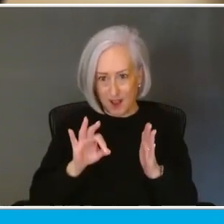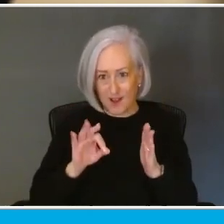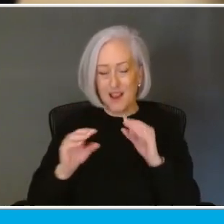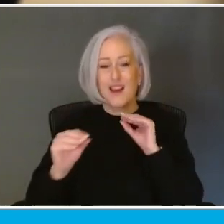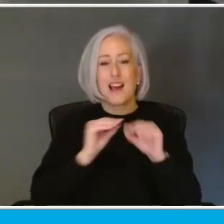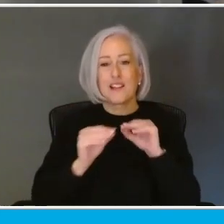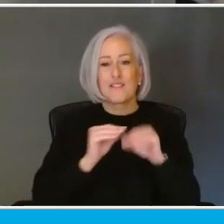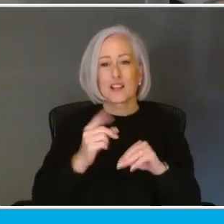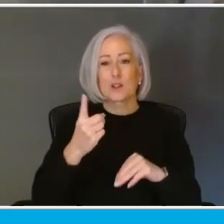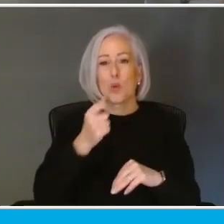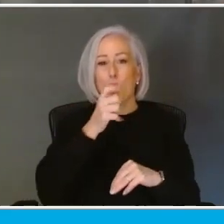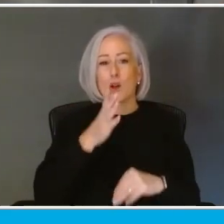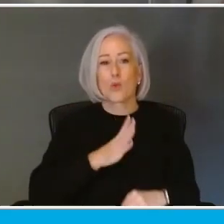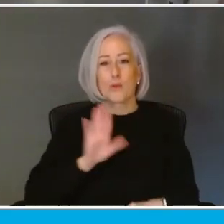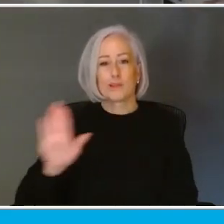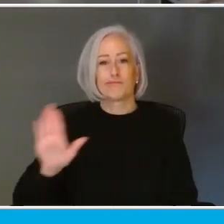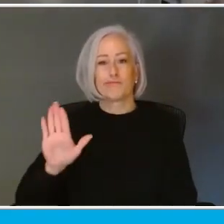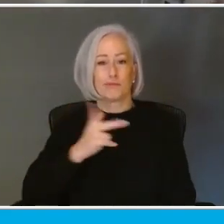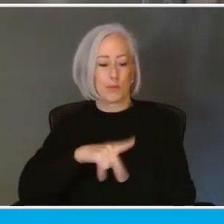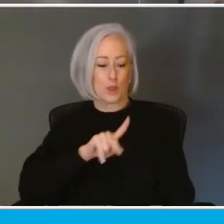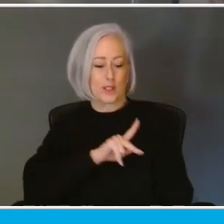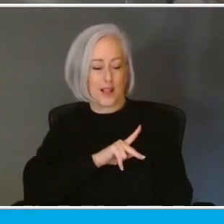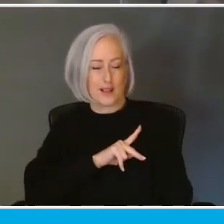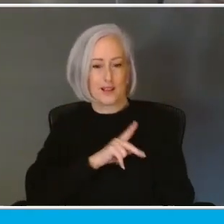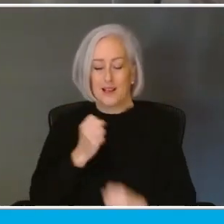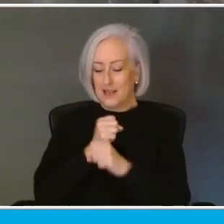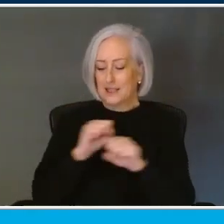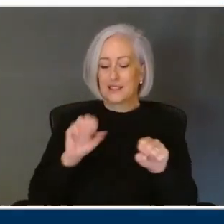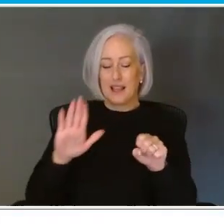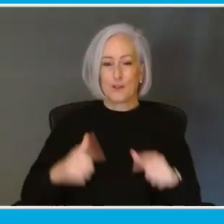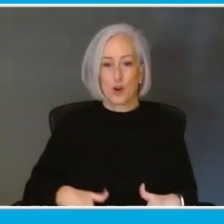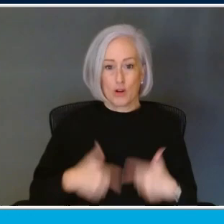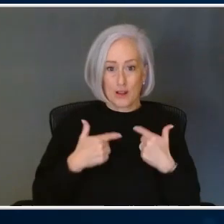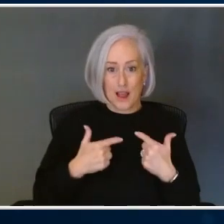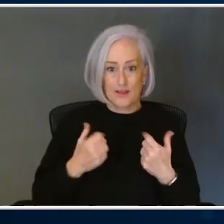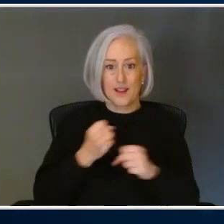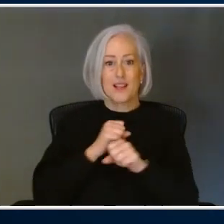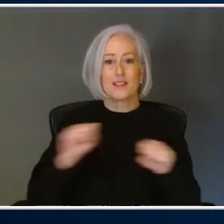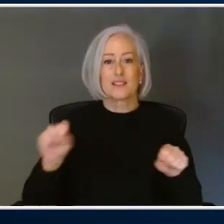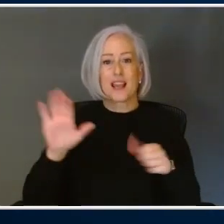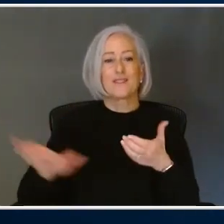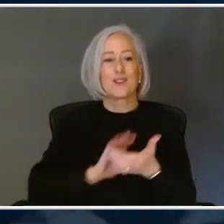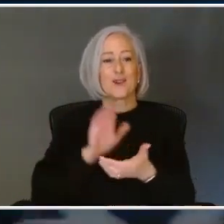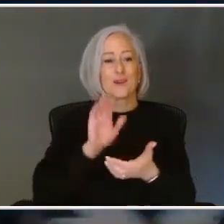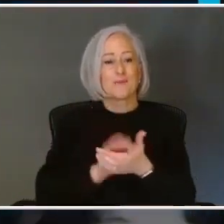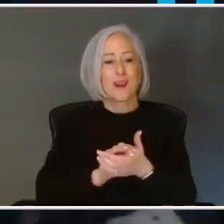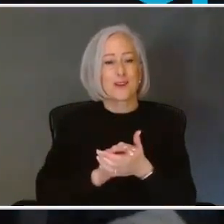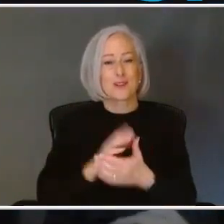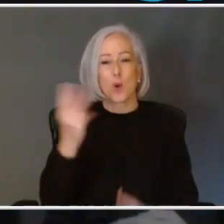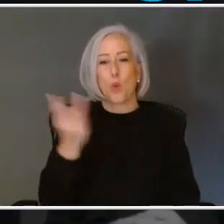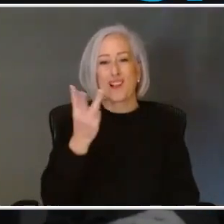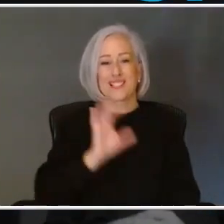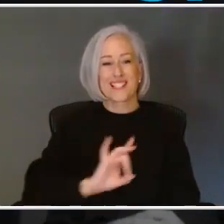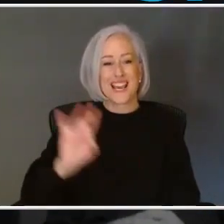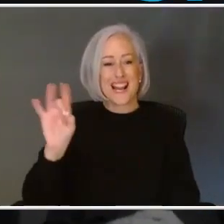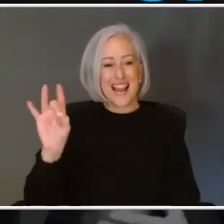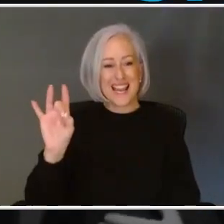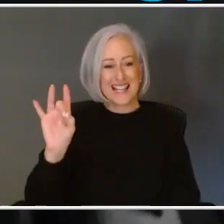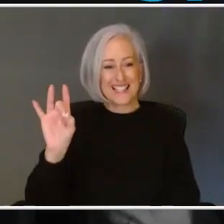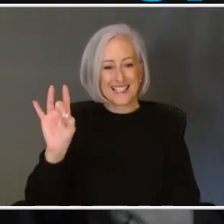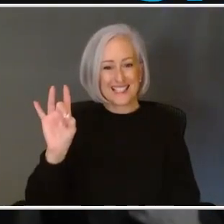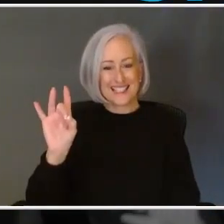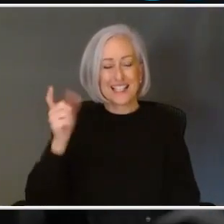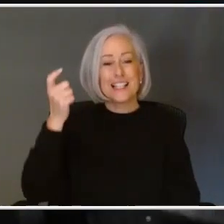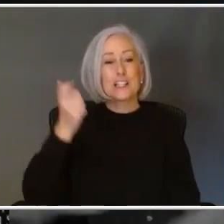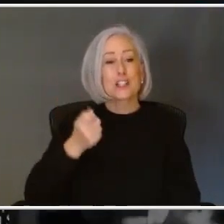woman's personality. It not only saved her life, it saved her marriage. Wednesday at 8. Subscribe to our